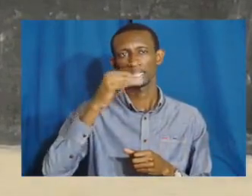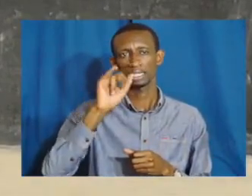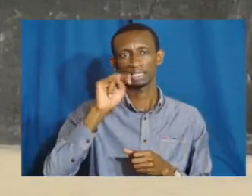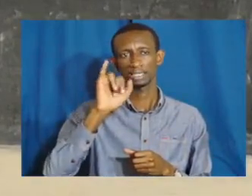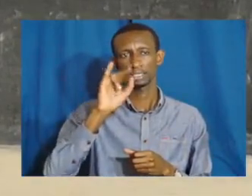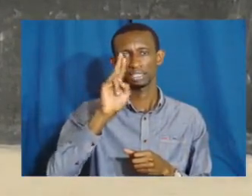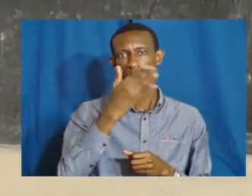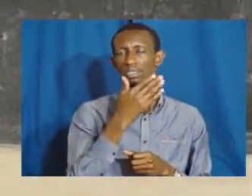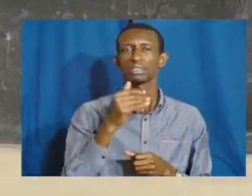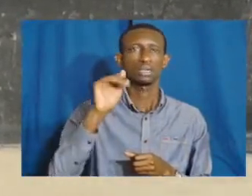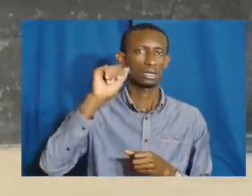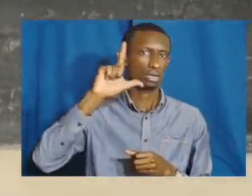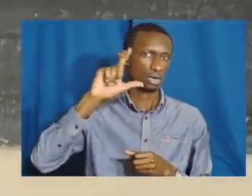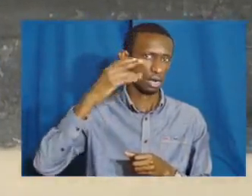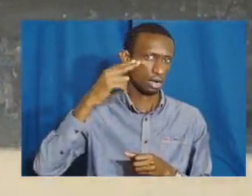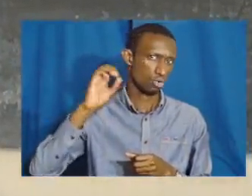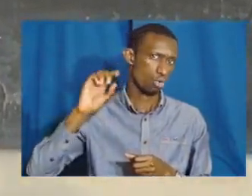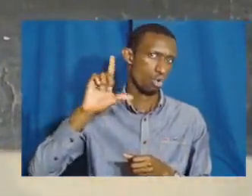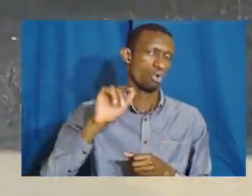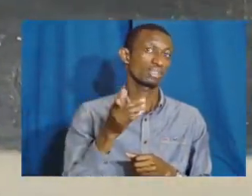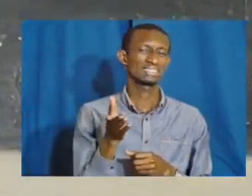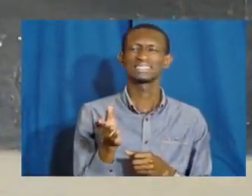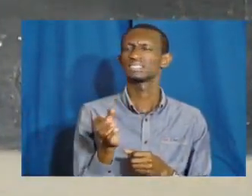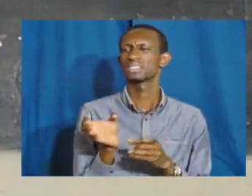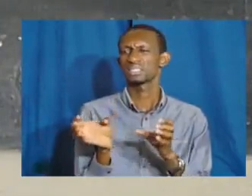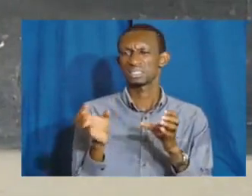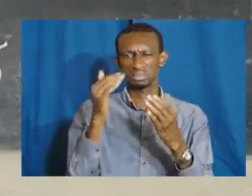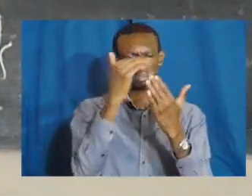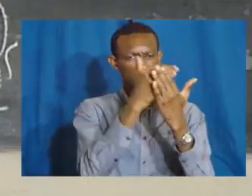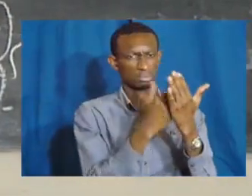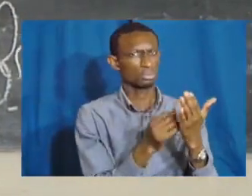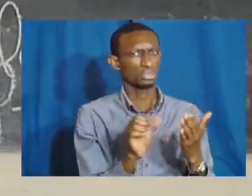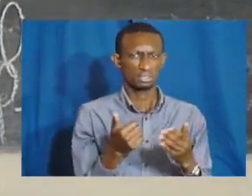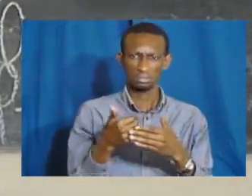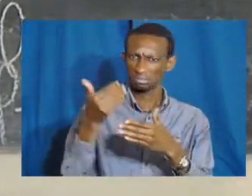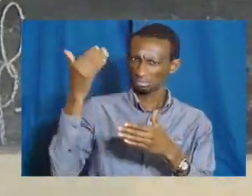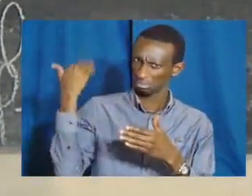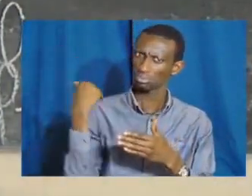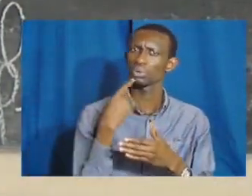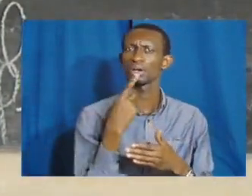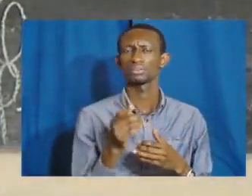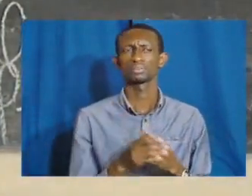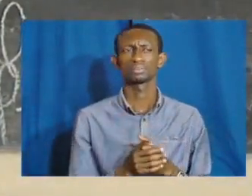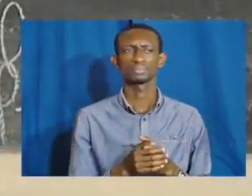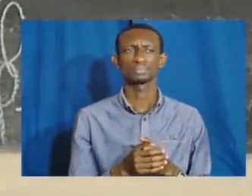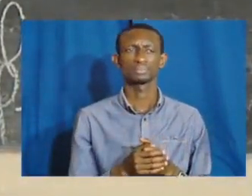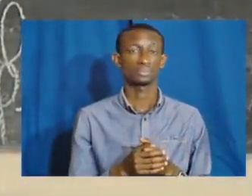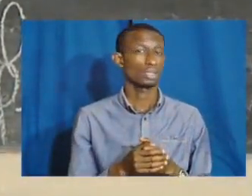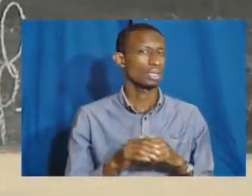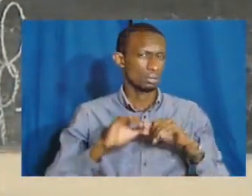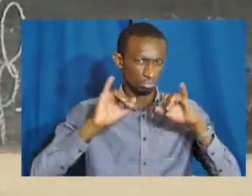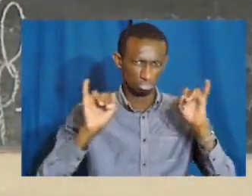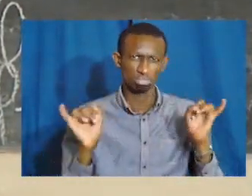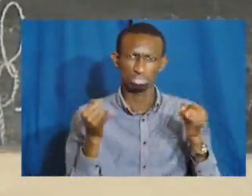another classification that we talked about in the previous lesson. Probably I can also give some